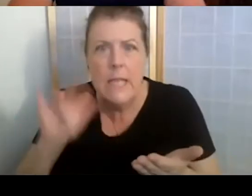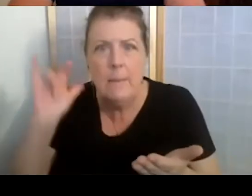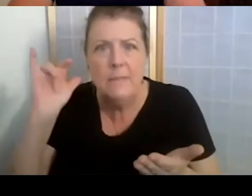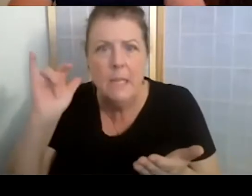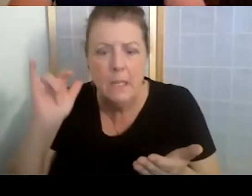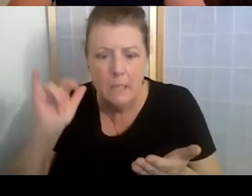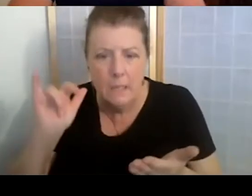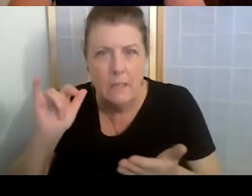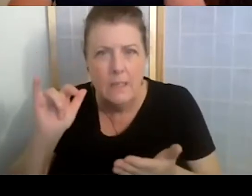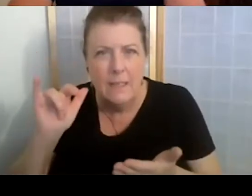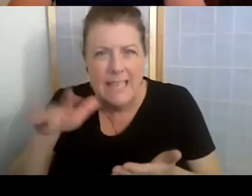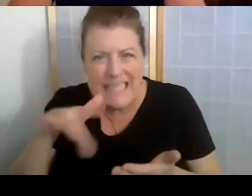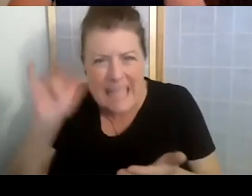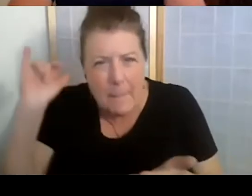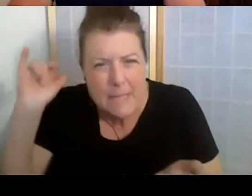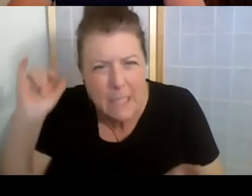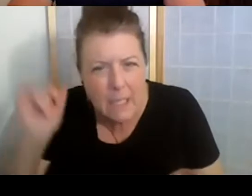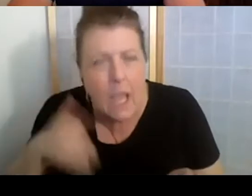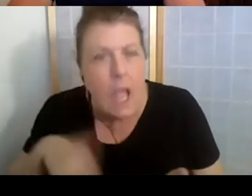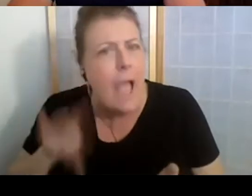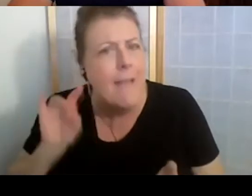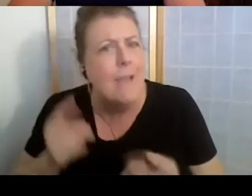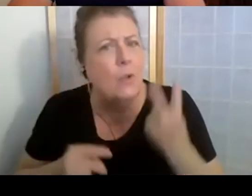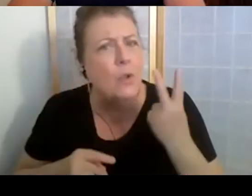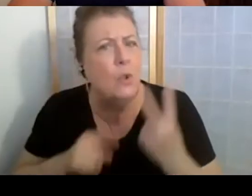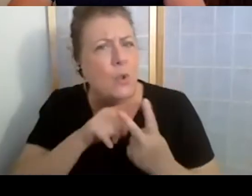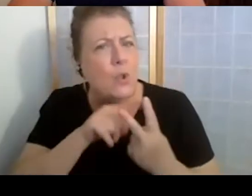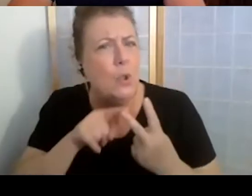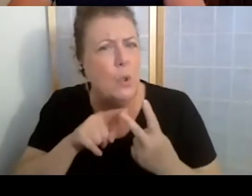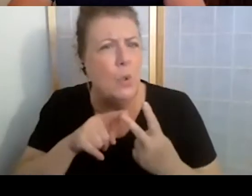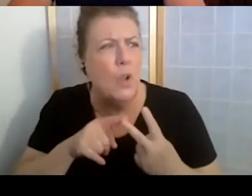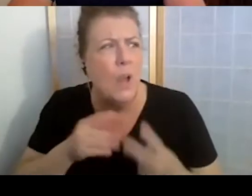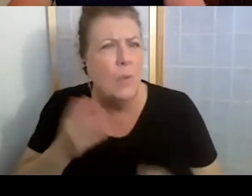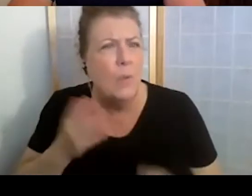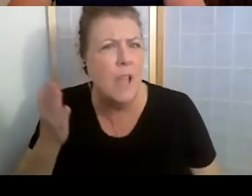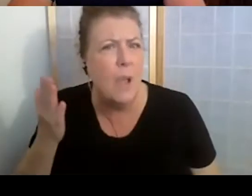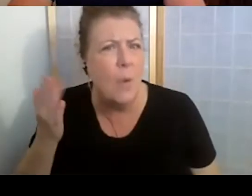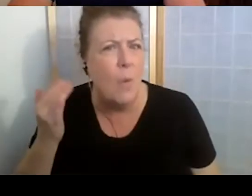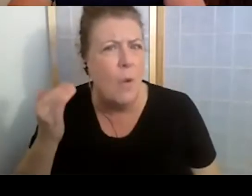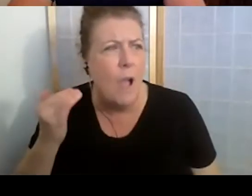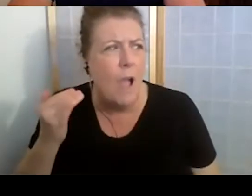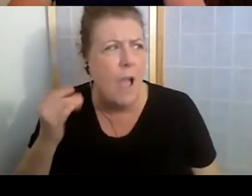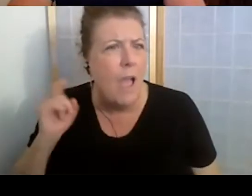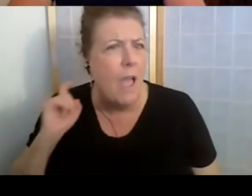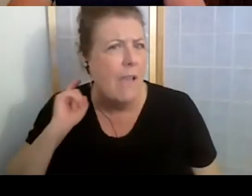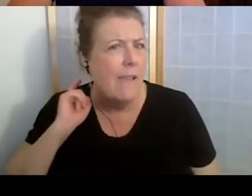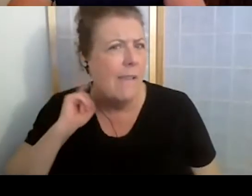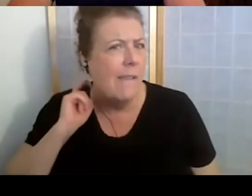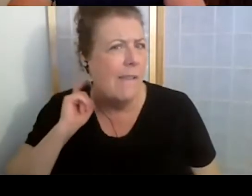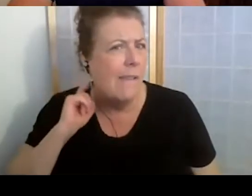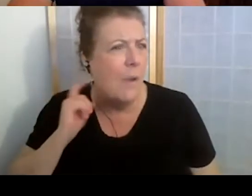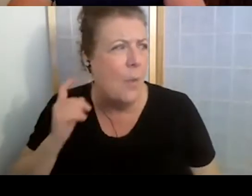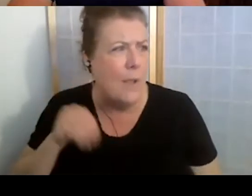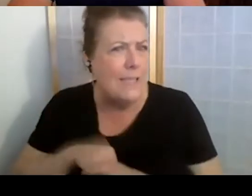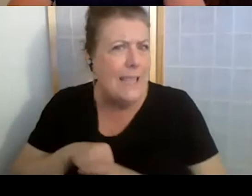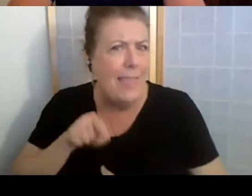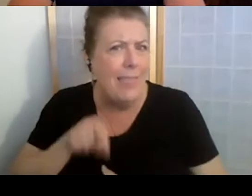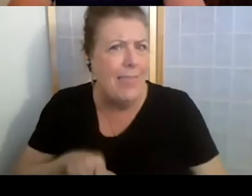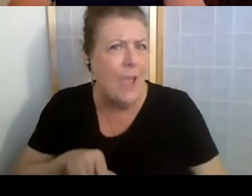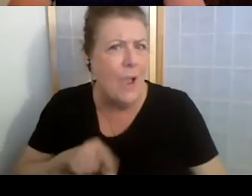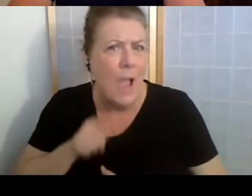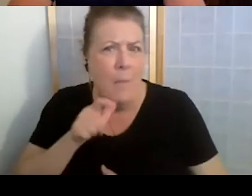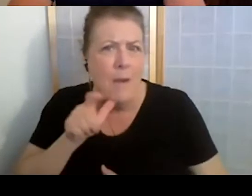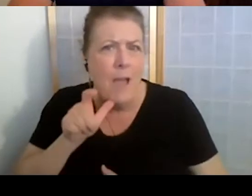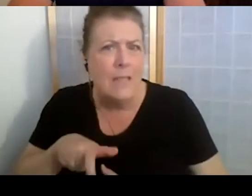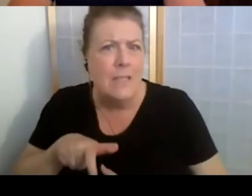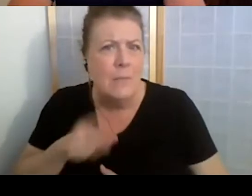FBI files empty? What was taken out? What are we not supposed to see in